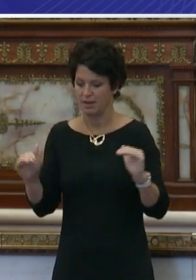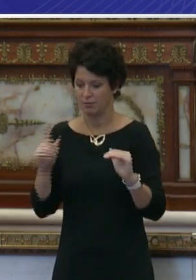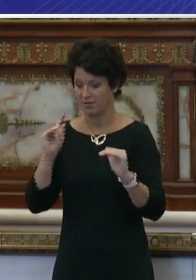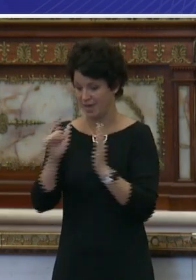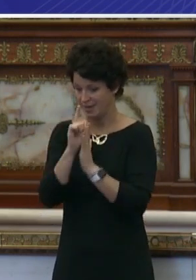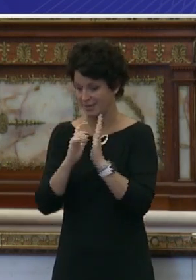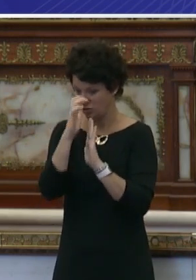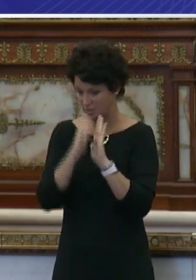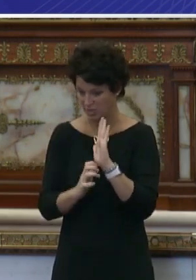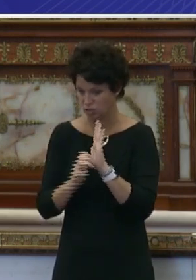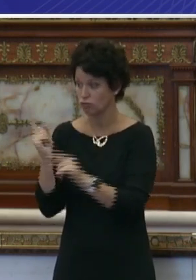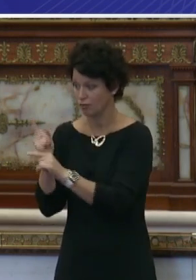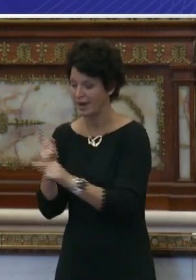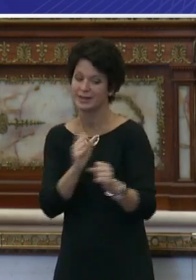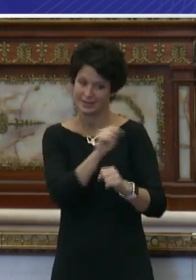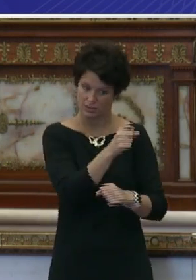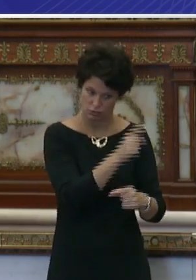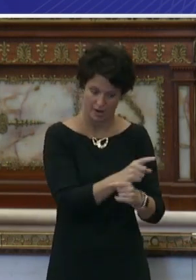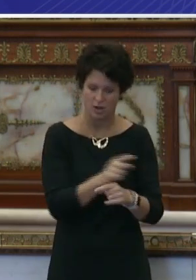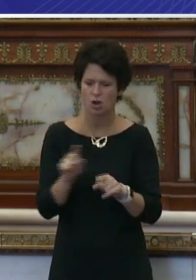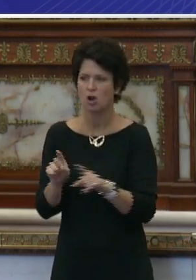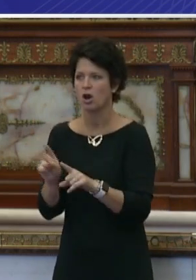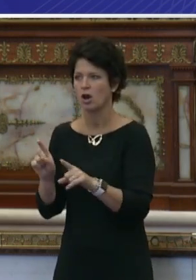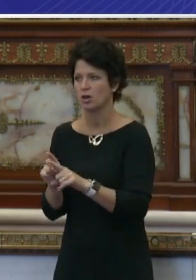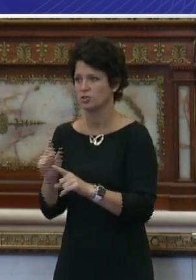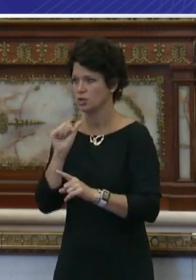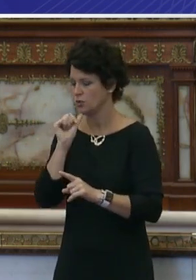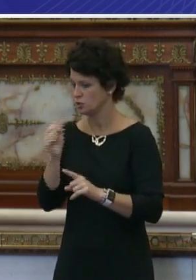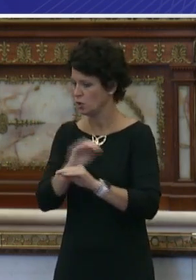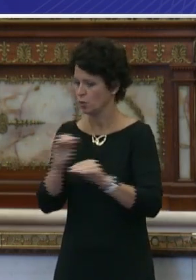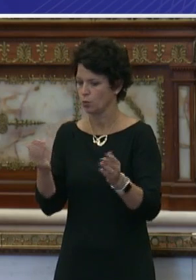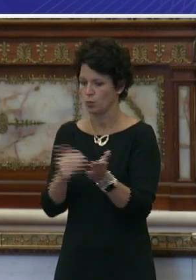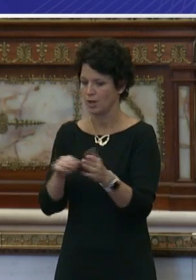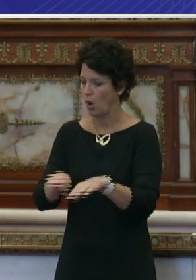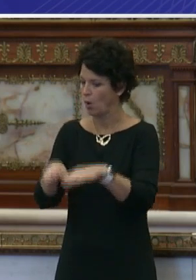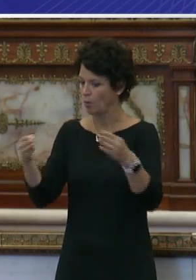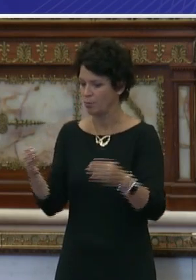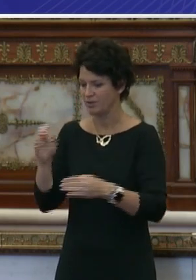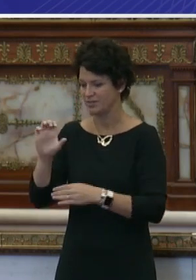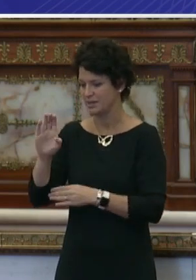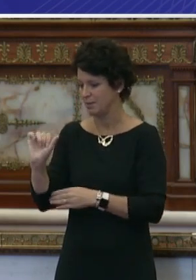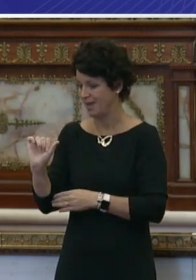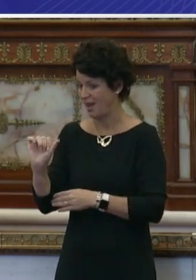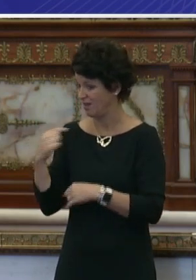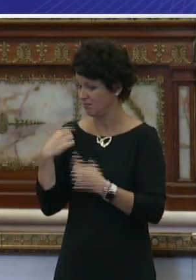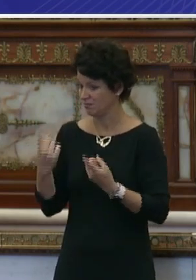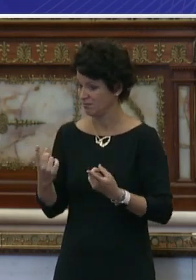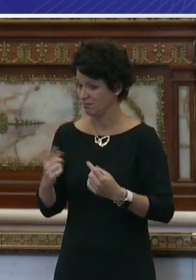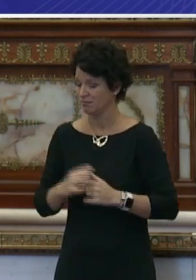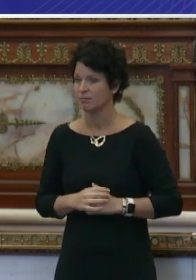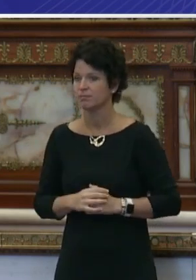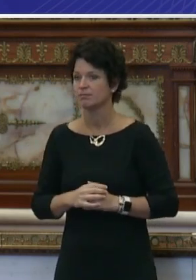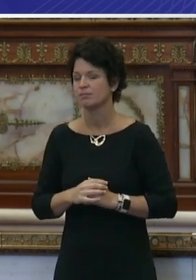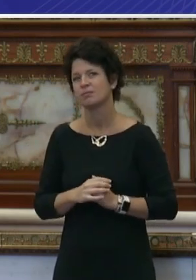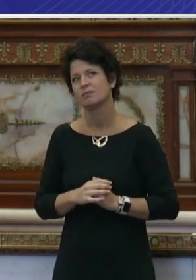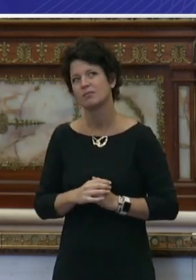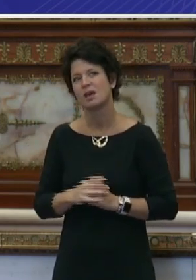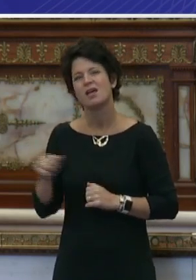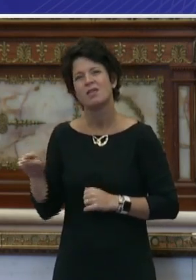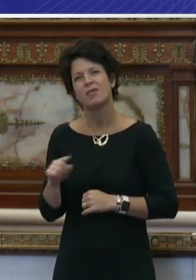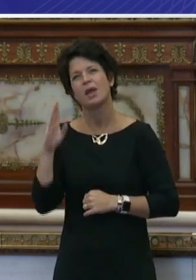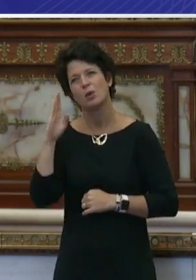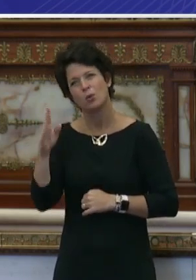legislation. That's right, yes. And that's also not considered any type of reopener of the CBA at all? They